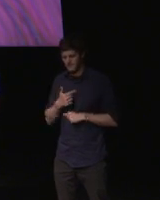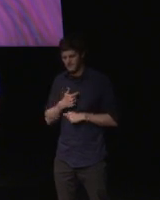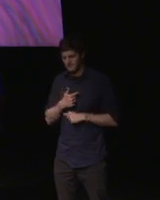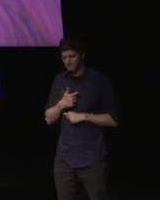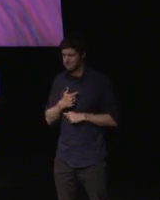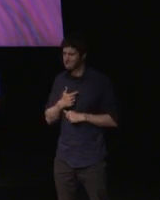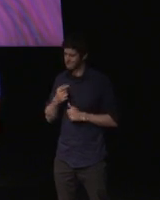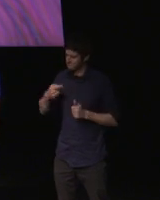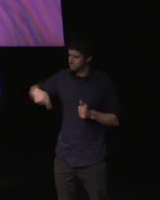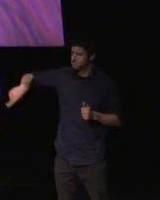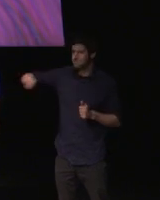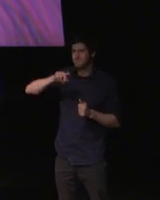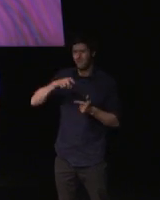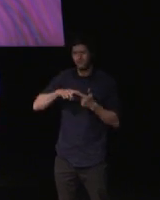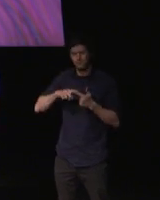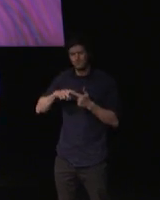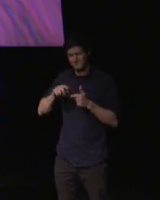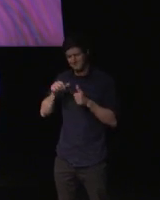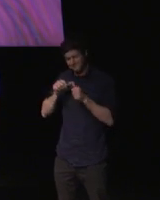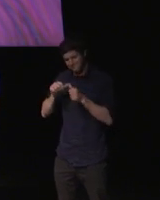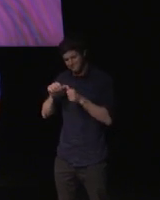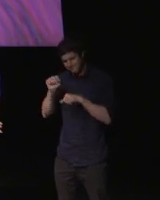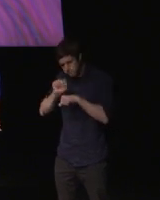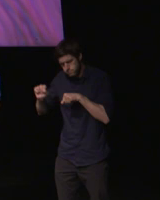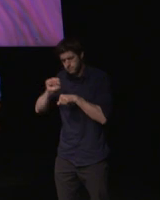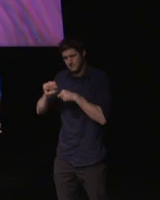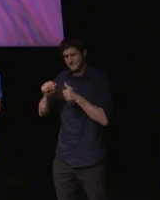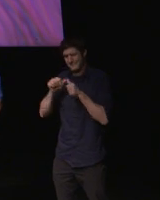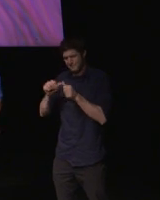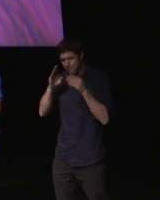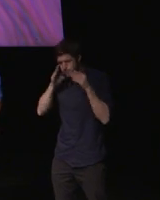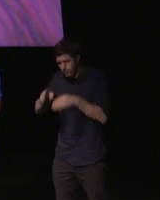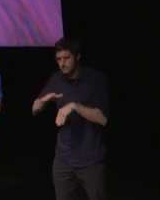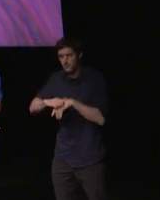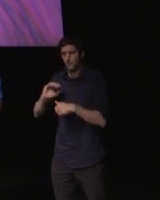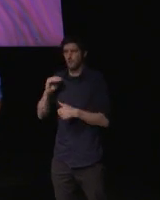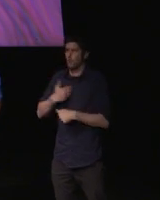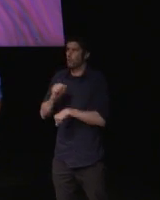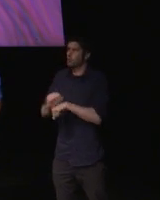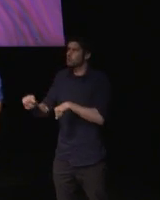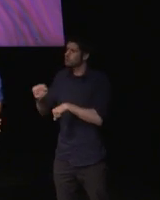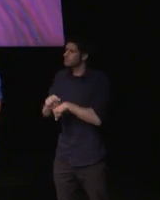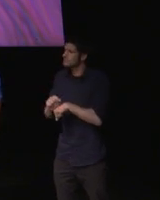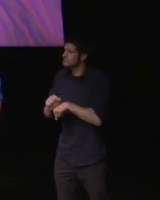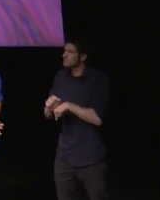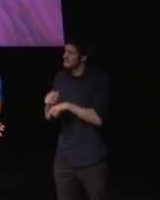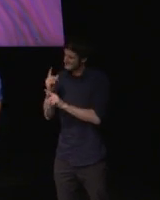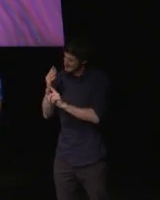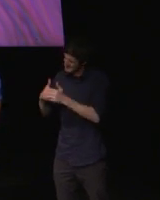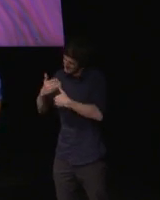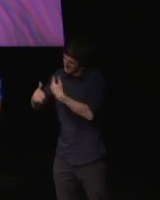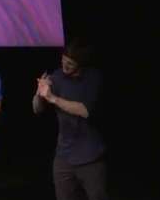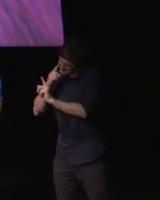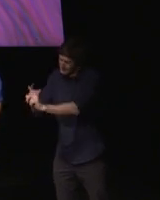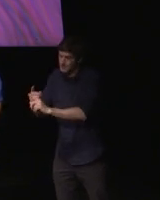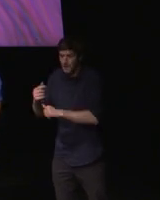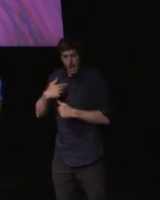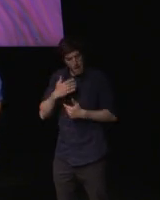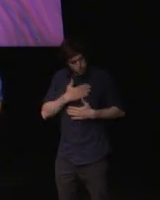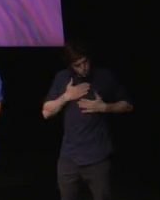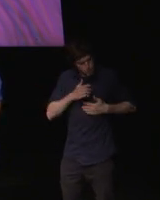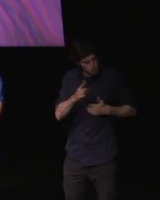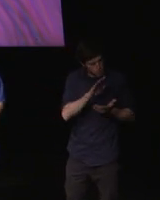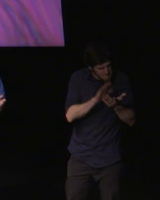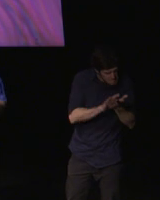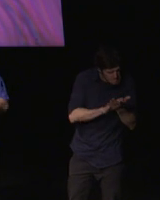what we're trying to do here, you know? And so while I appreciate the accolades, I really crave constructive feedback. So when I